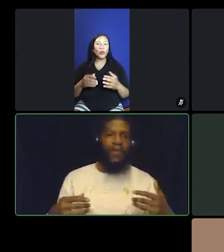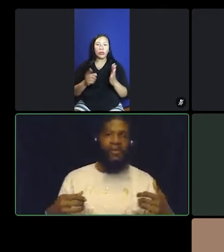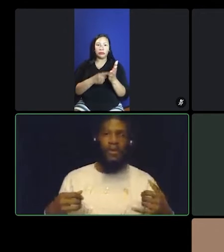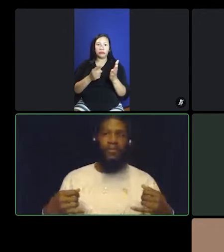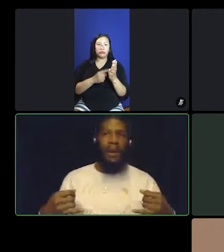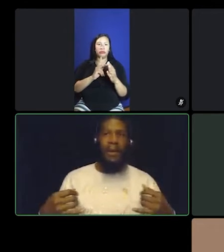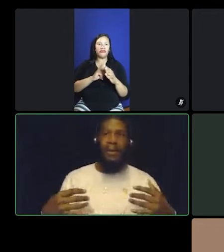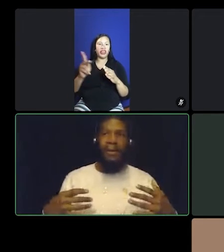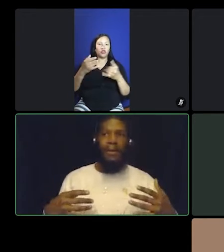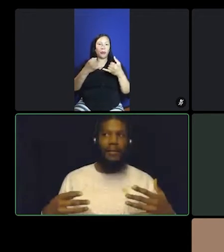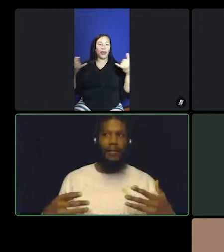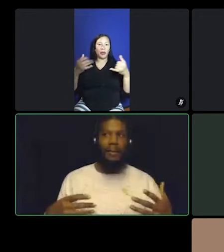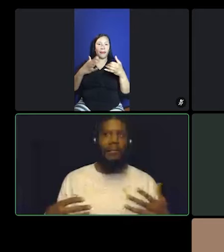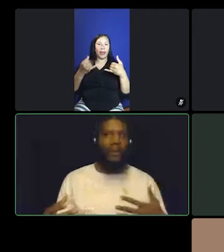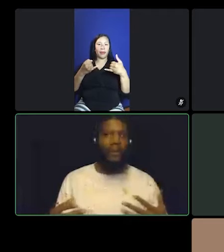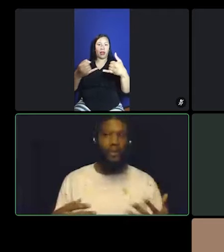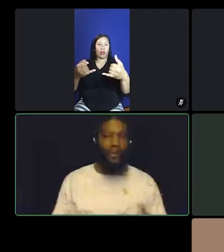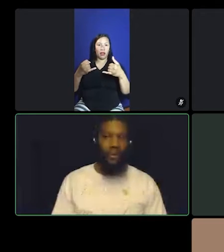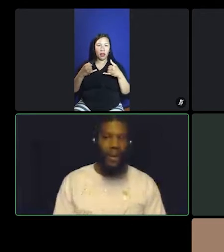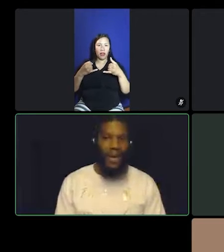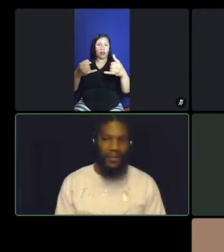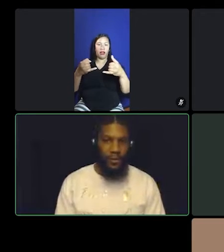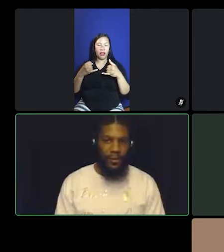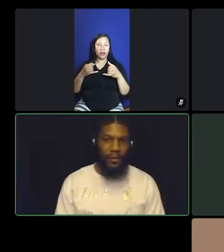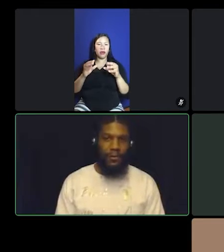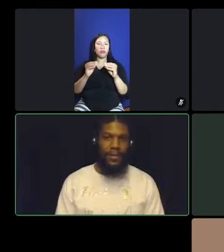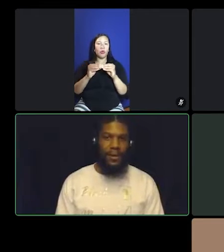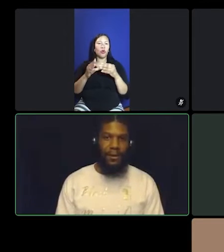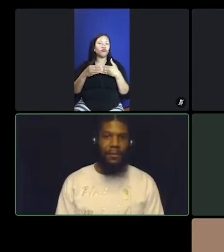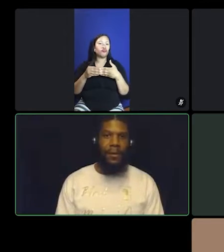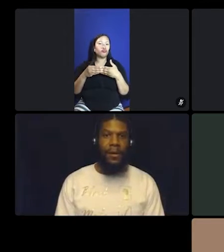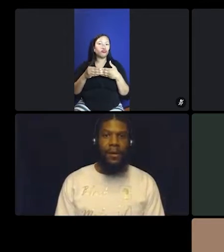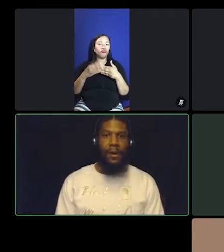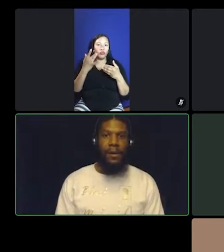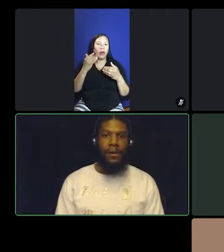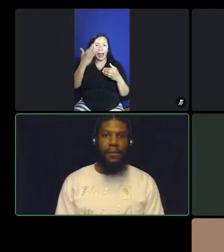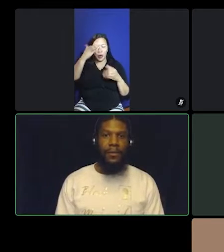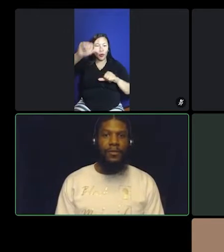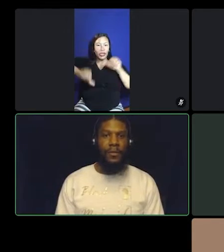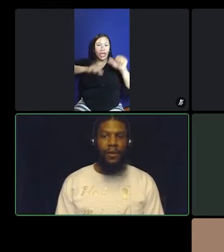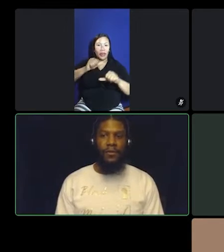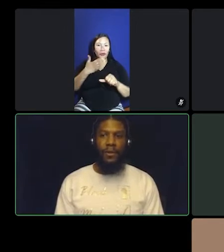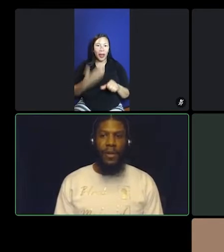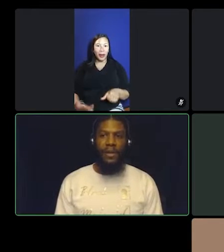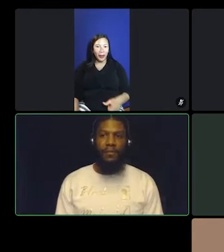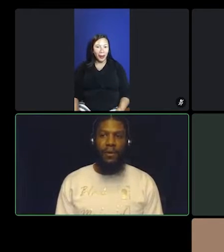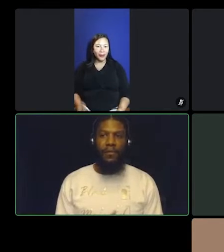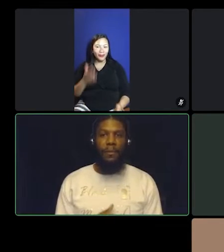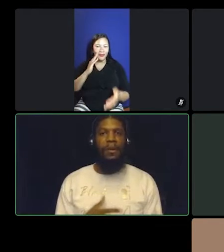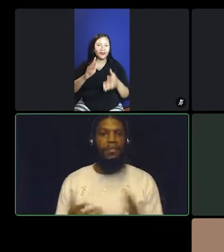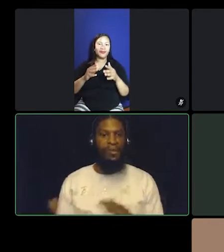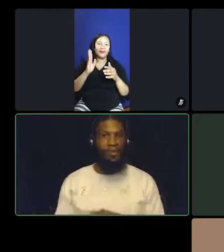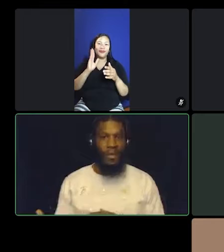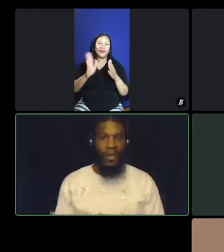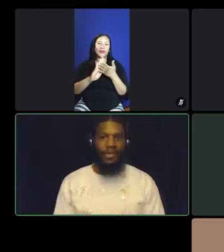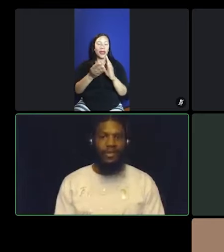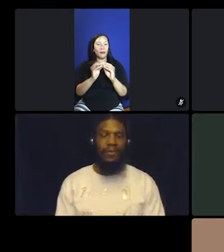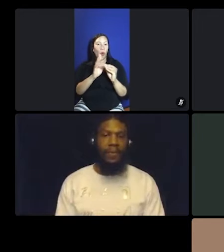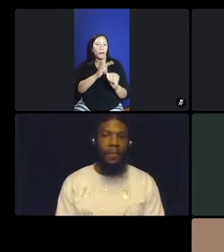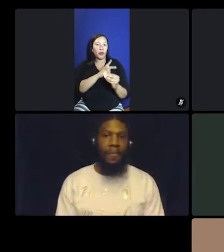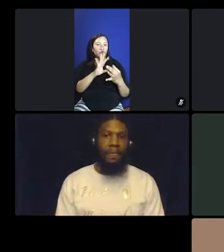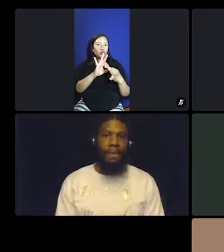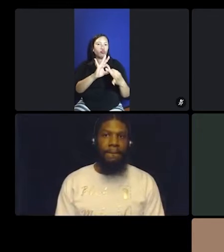professional boundary, you might be a little bit more lax with it over time. And you start, making more of a personal